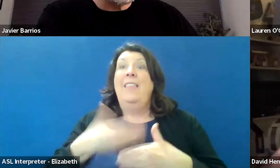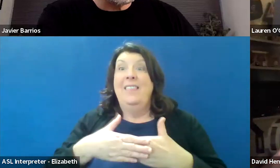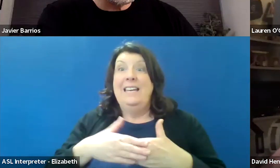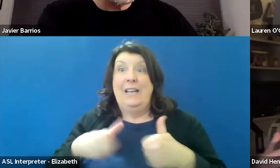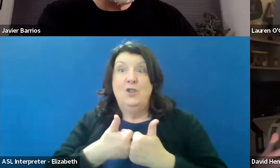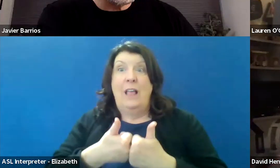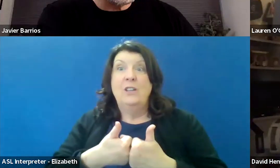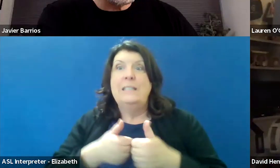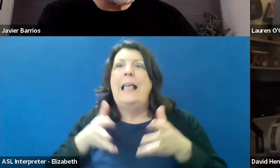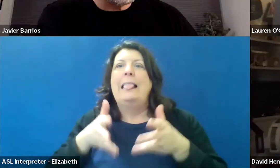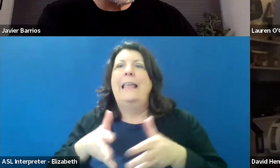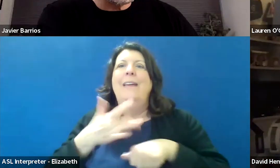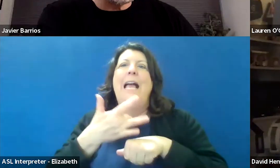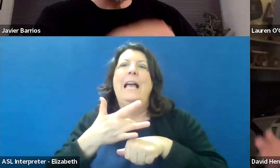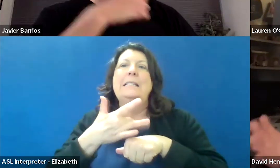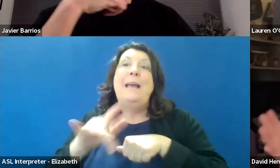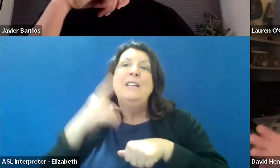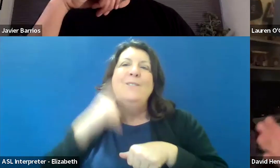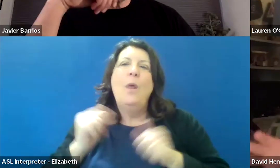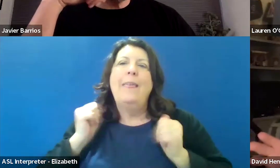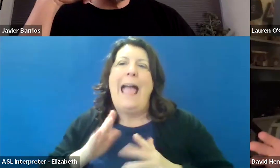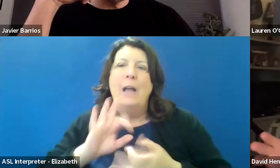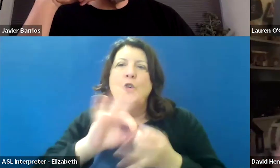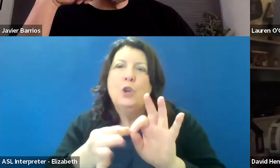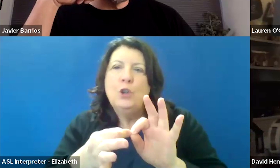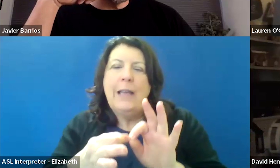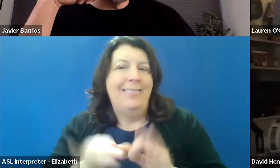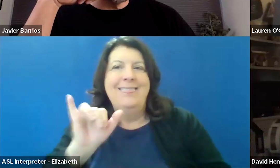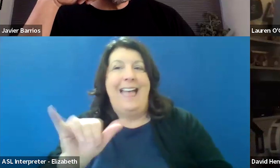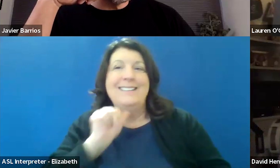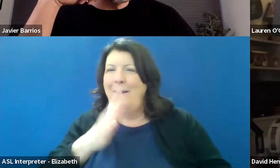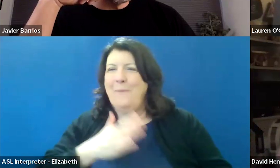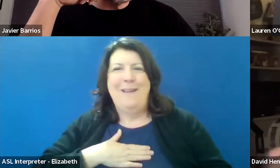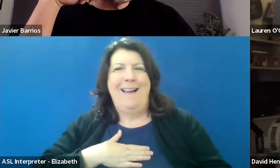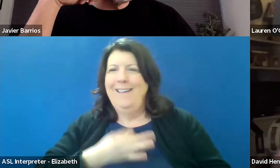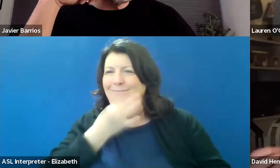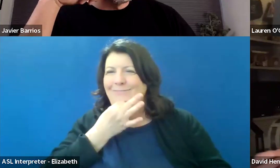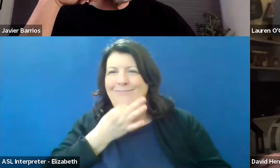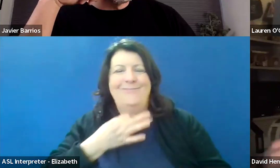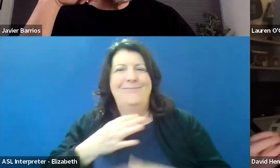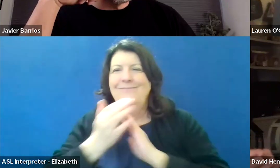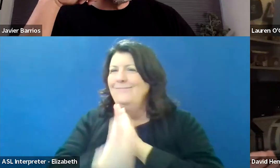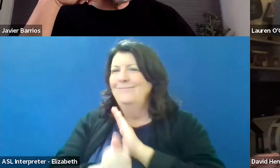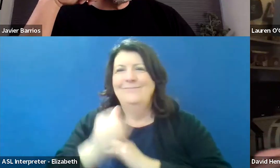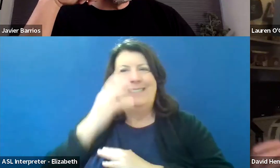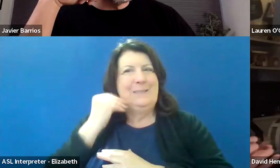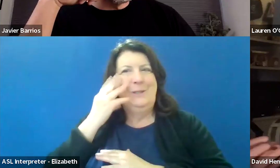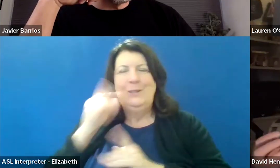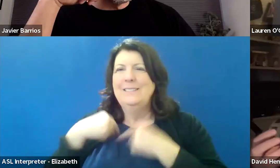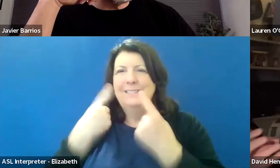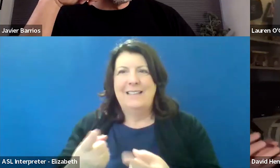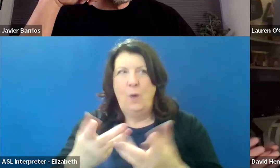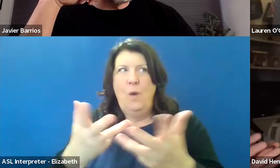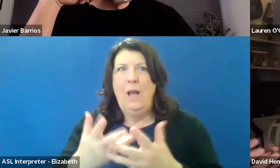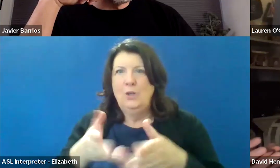not my experience, right? I have not had that experience, but I wanted to leave enough space for the actor to bring their passion and their pain and their understanding and their even right